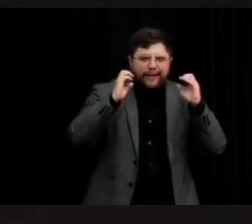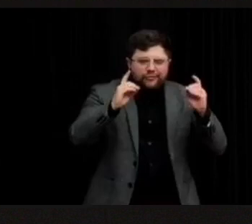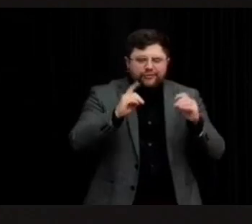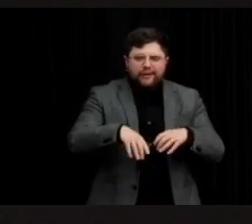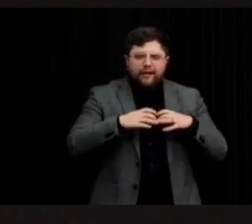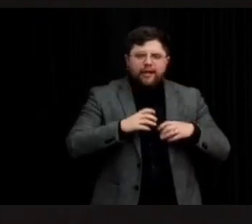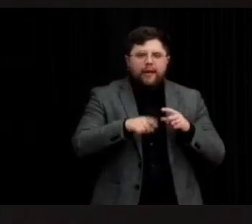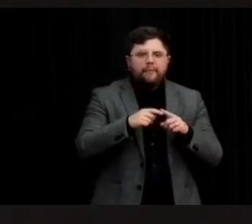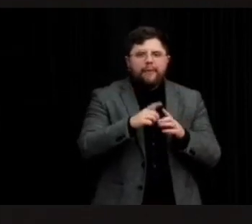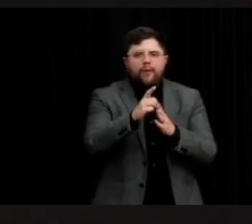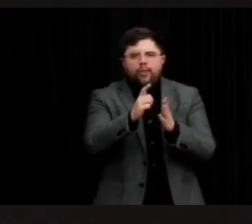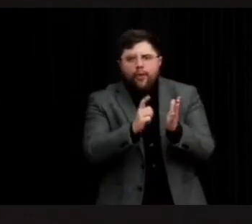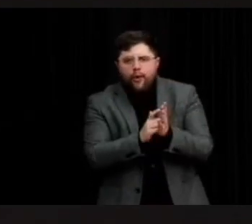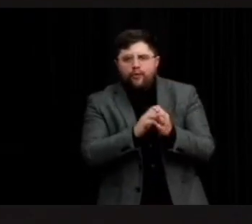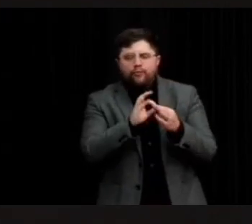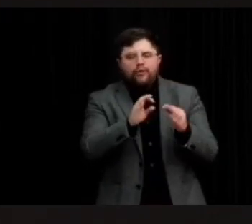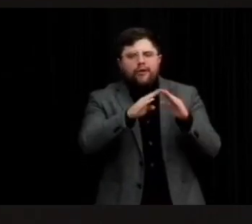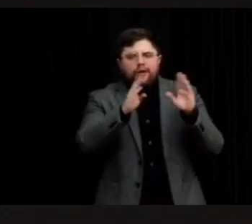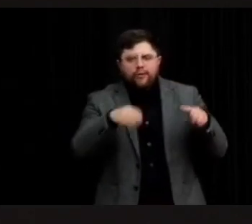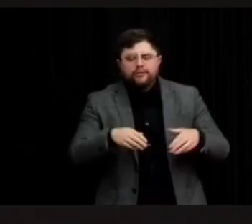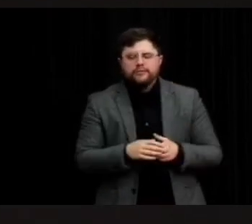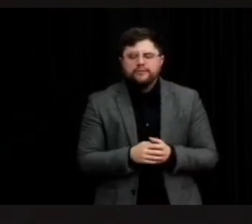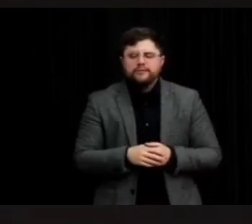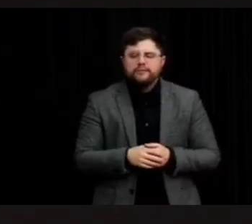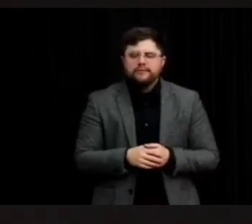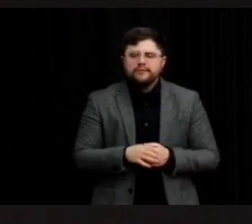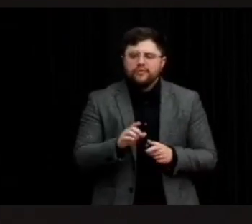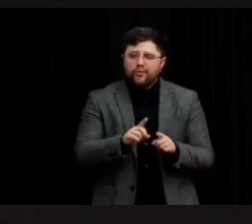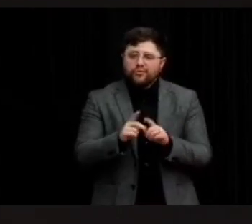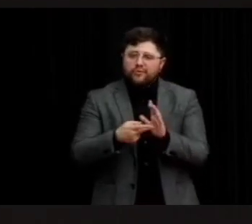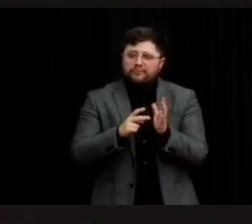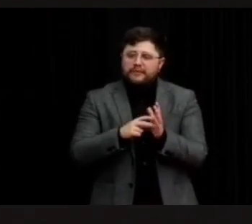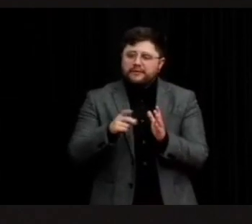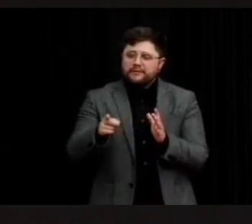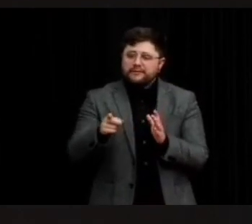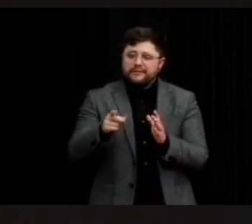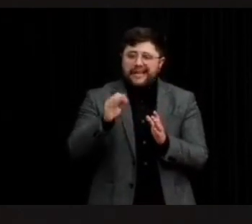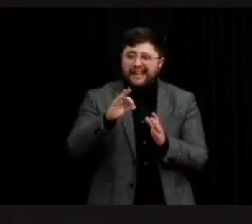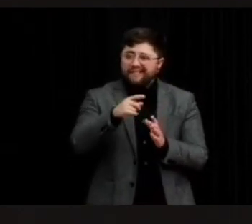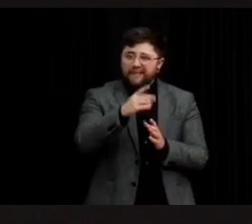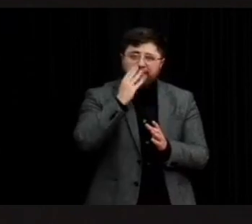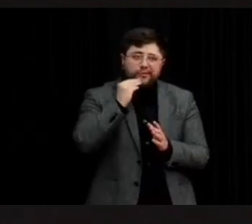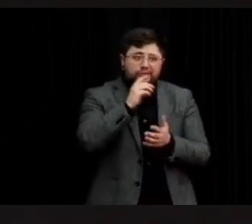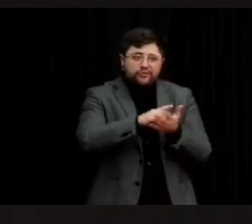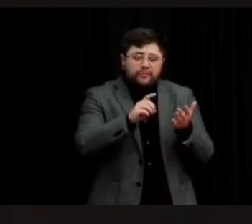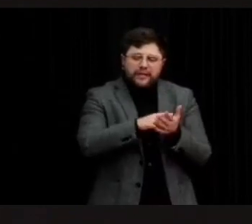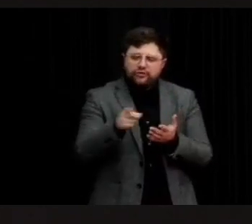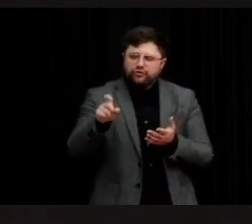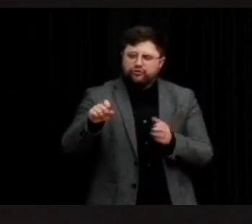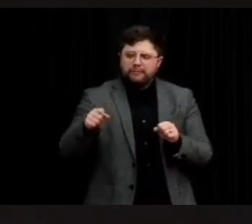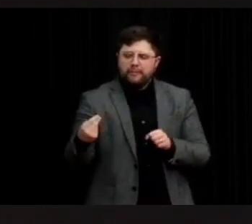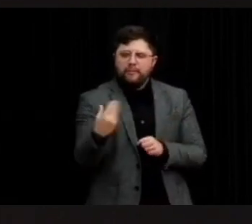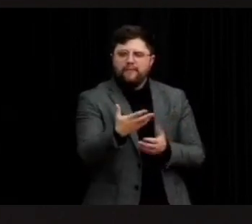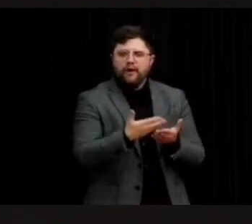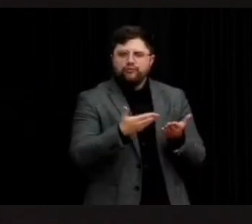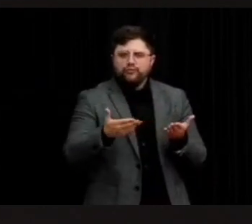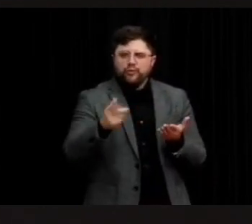and including where a client can turn if they experience discrimination. We know that to